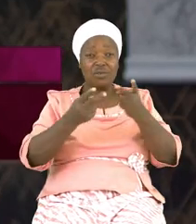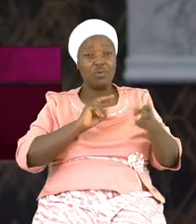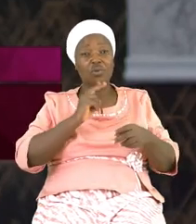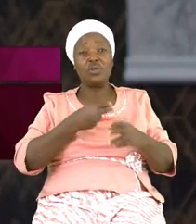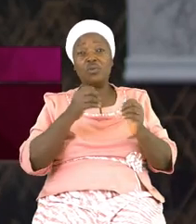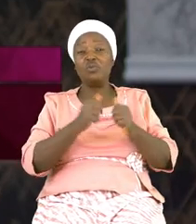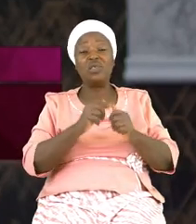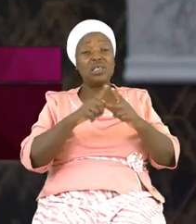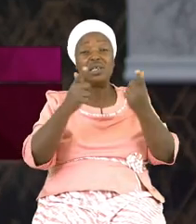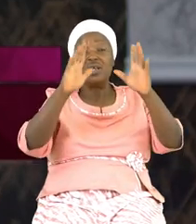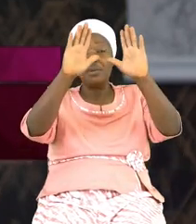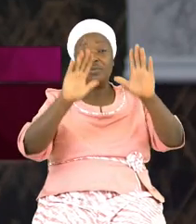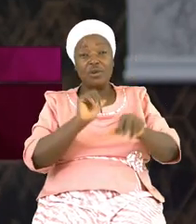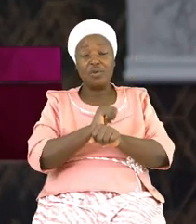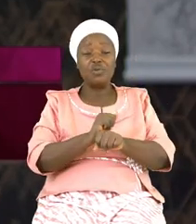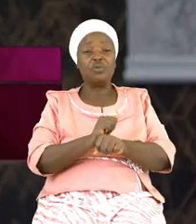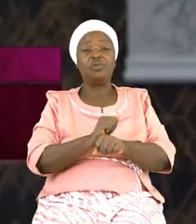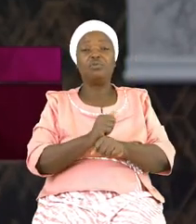All over Nigeria, get ready.